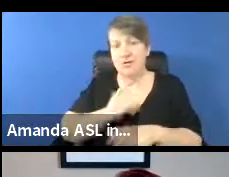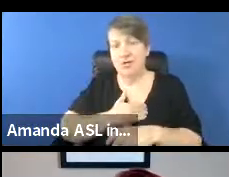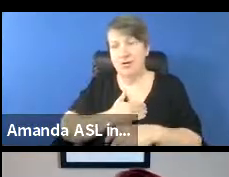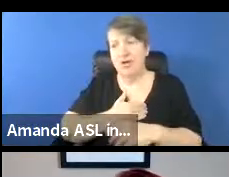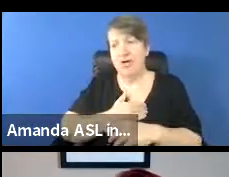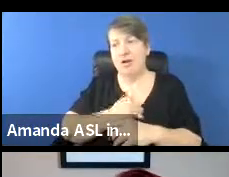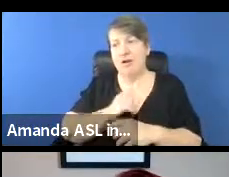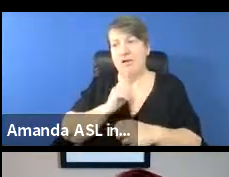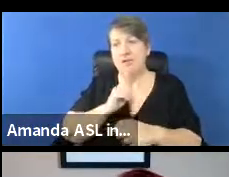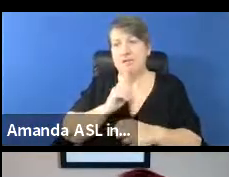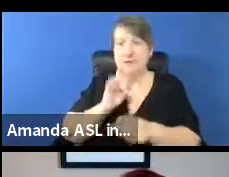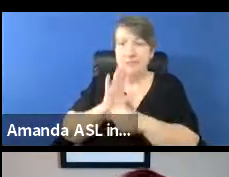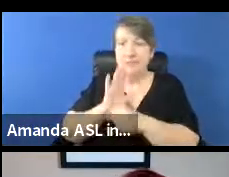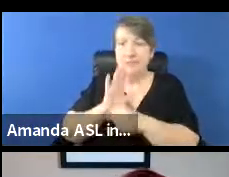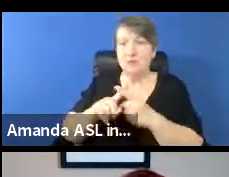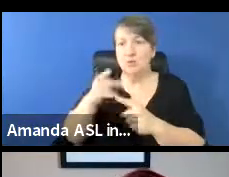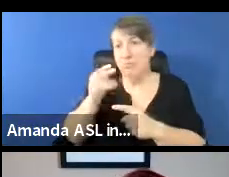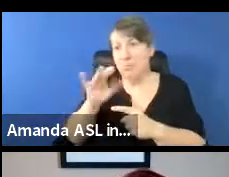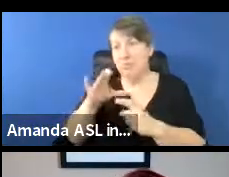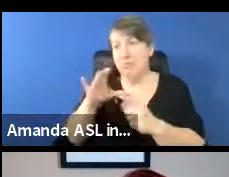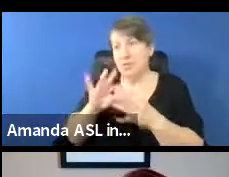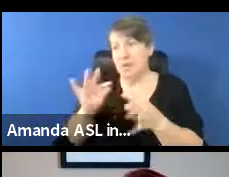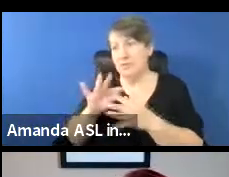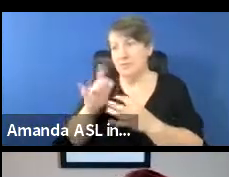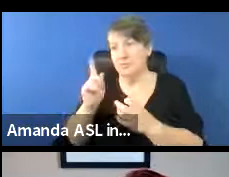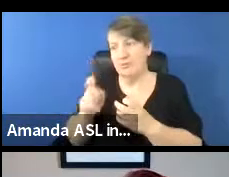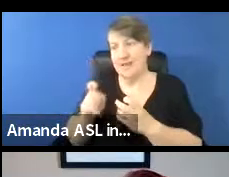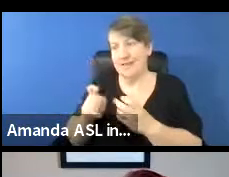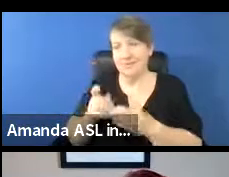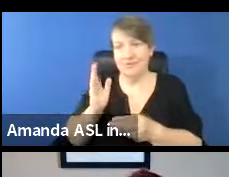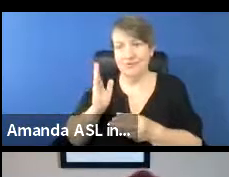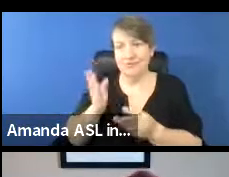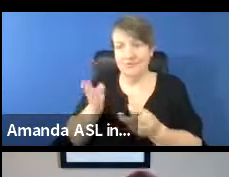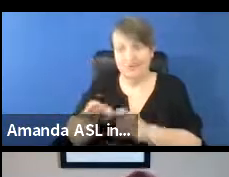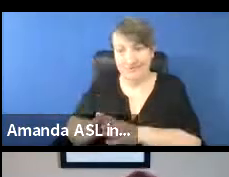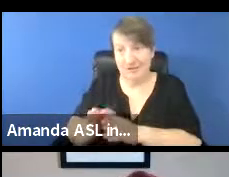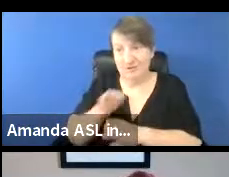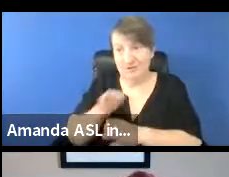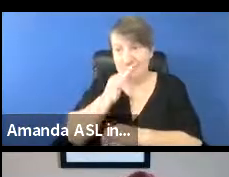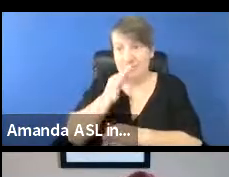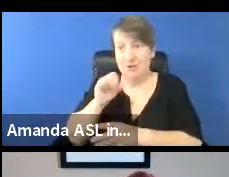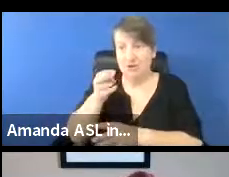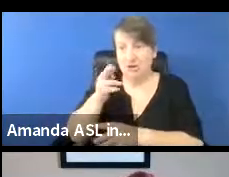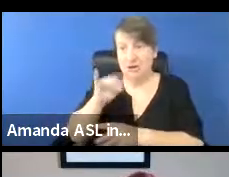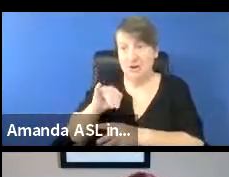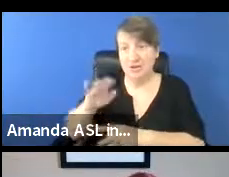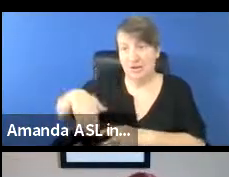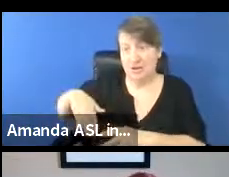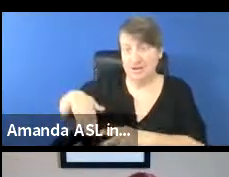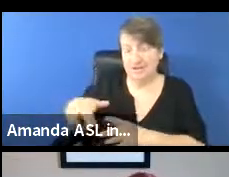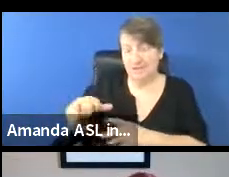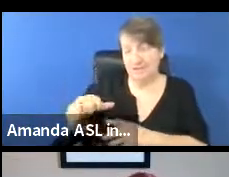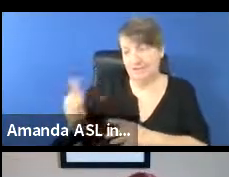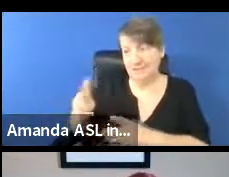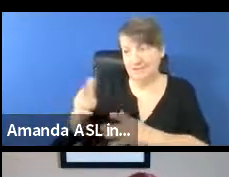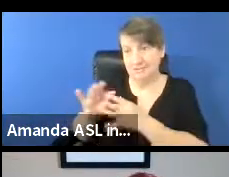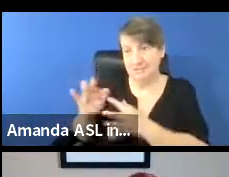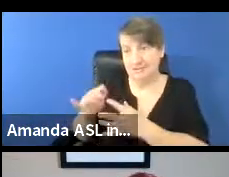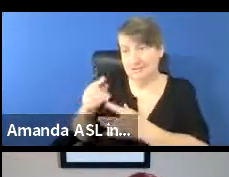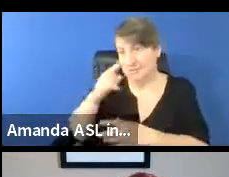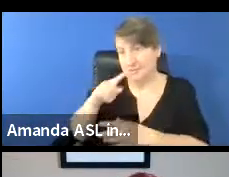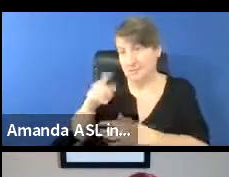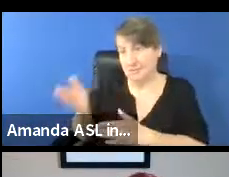comment. So we're gonna have to bring it home here pretty quickly. But Sherry, you haven't had a chance to speak yet, if you